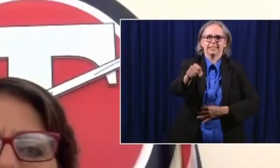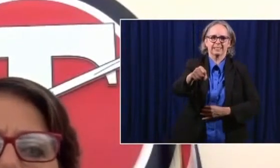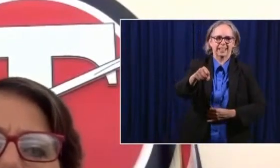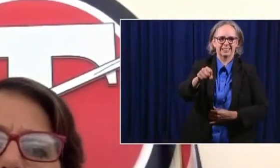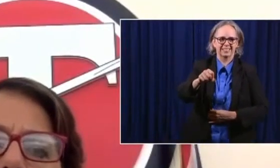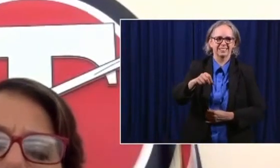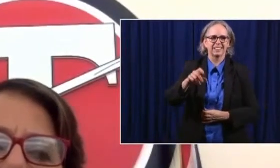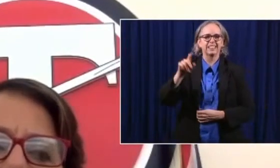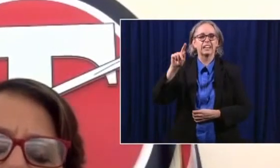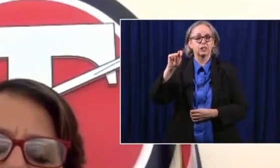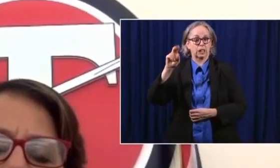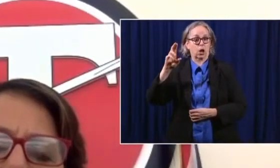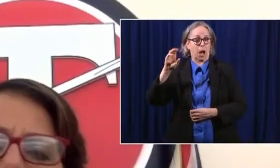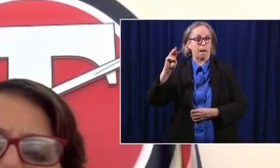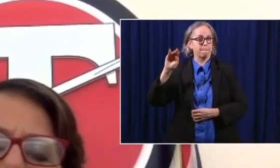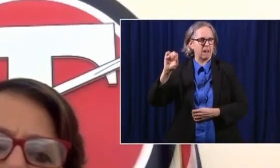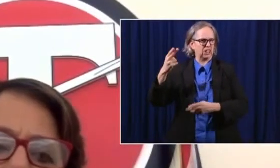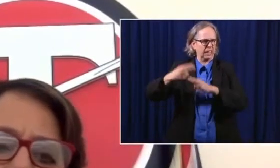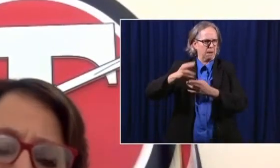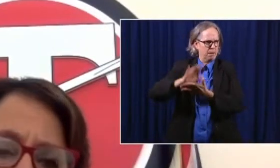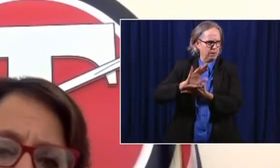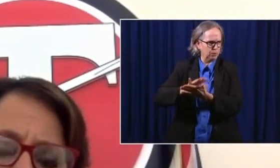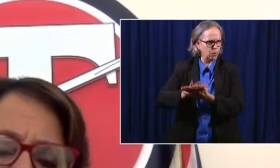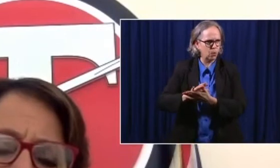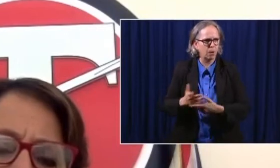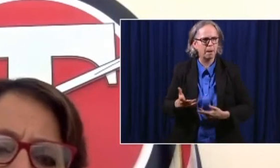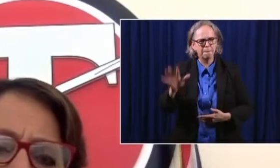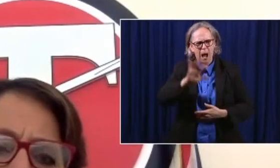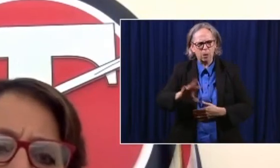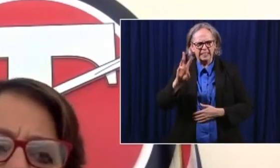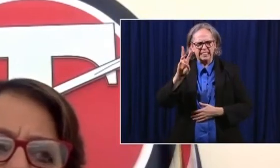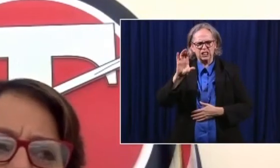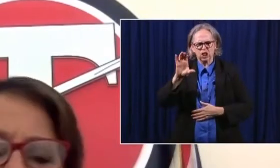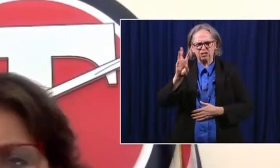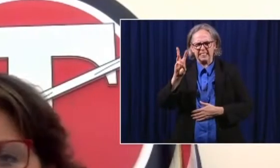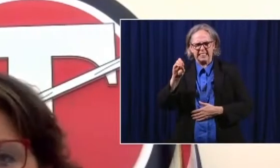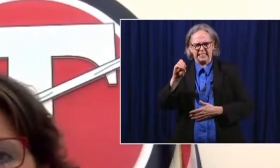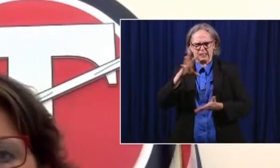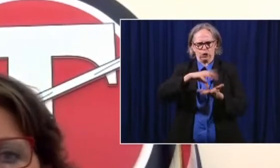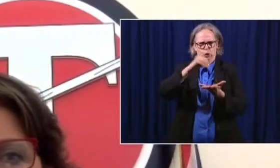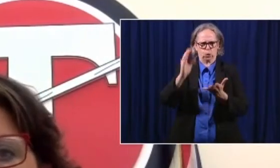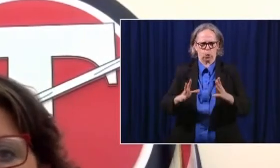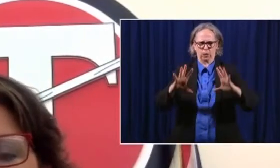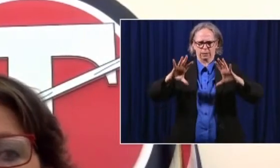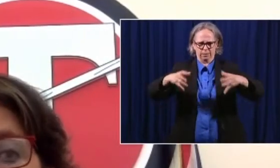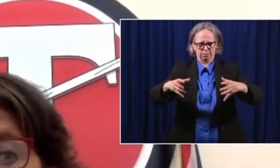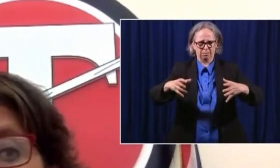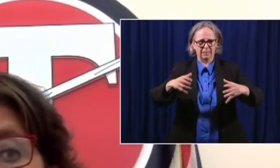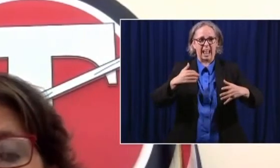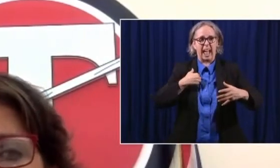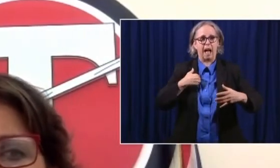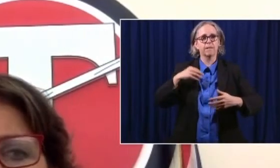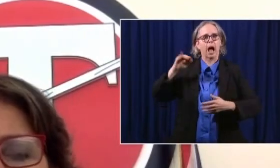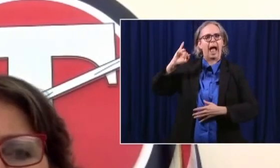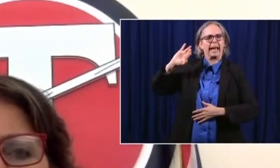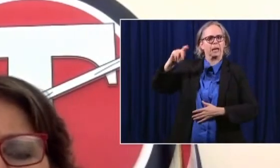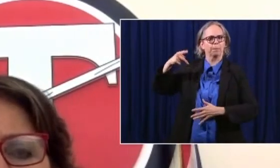we have approximately 660 students that have an individualized education